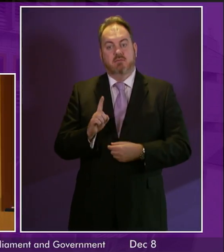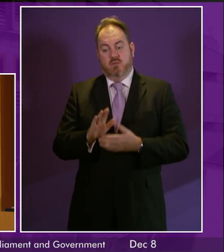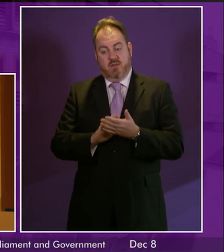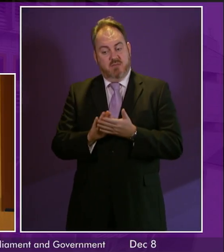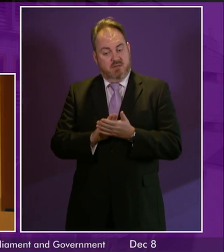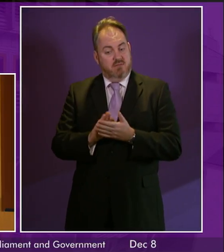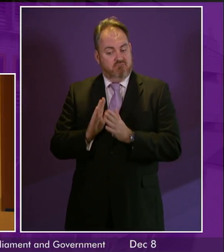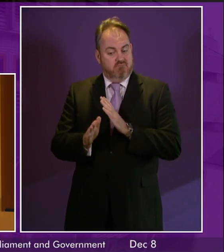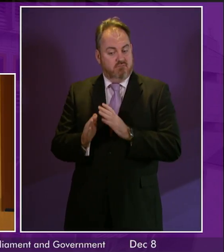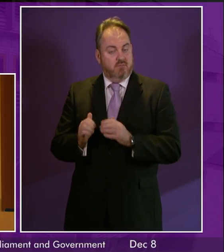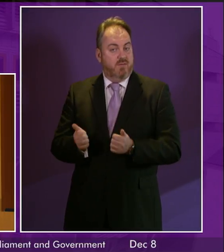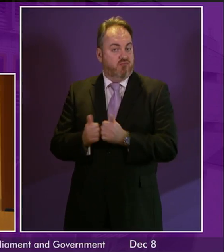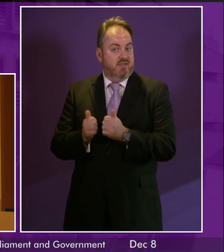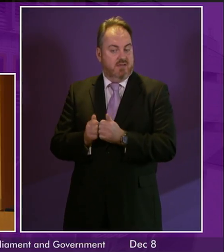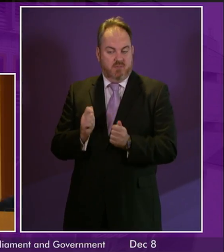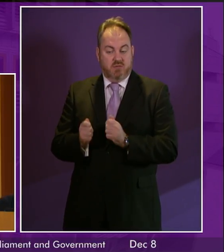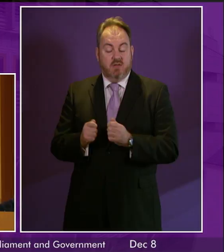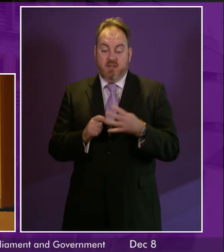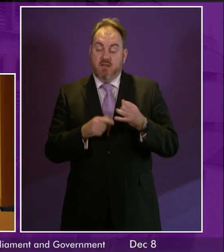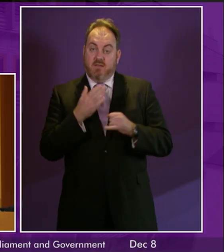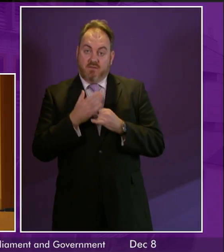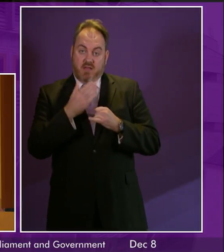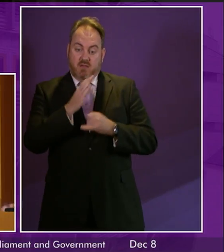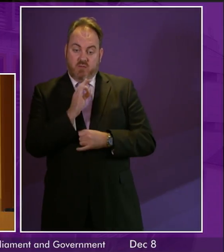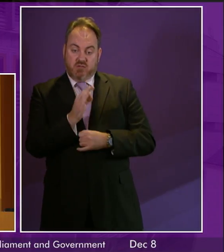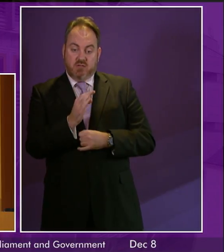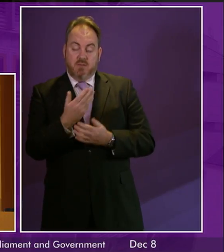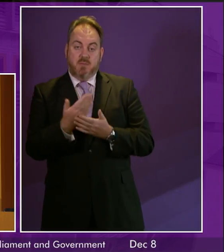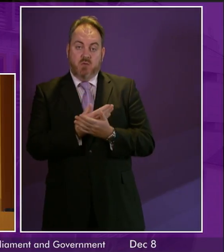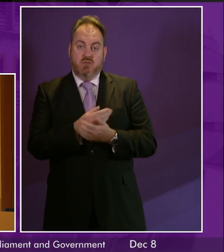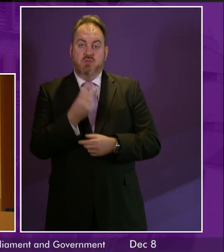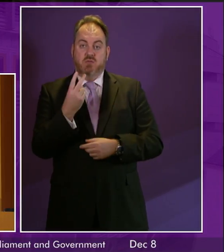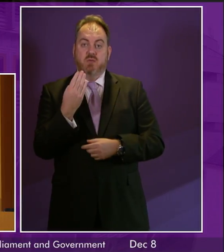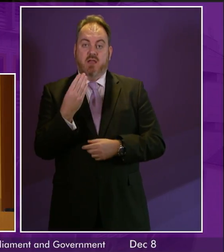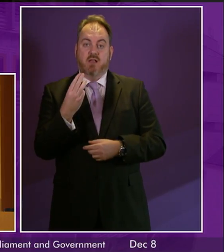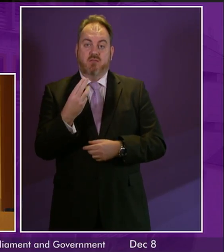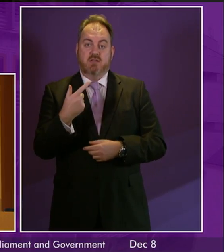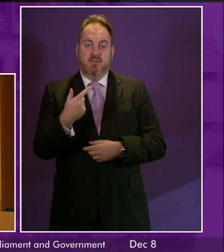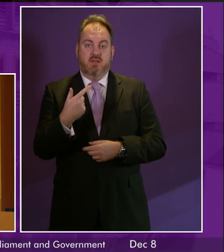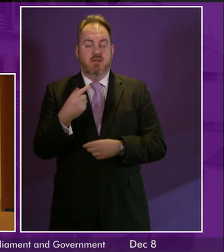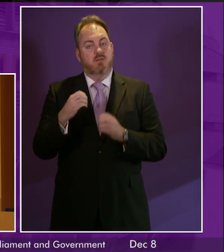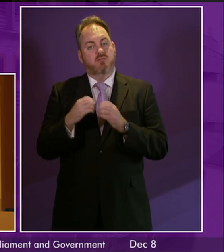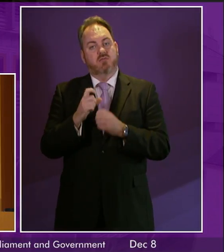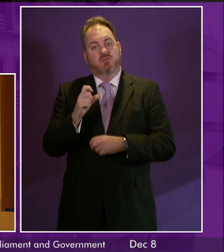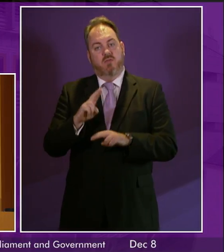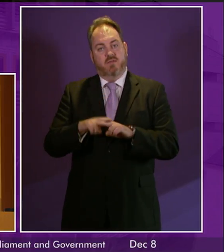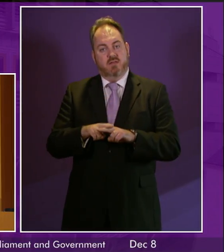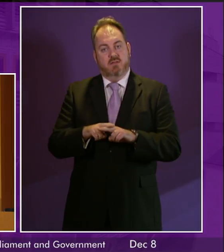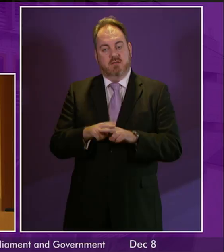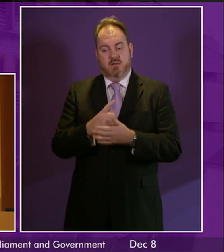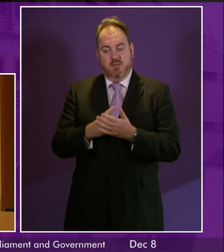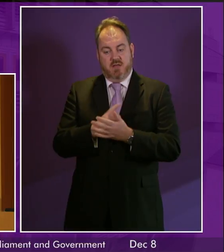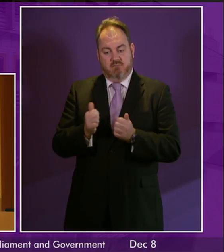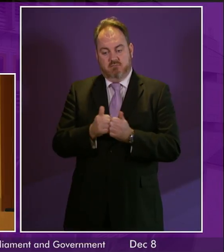amended is therefore agreed. And the final question is that motion 2937 in the name of Bruce Crawford on a written agreement between the